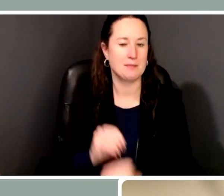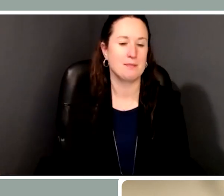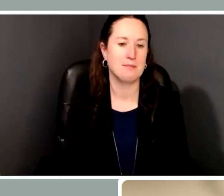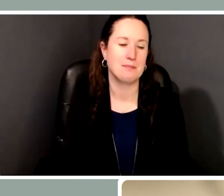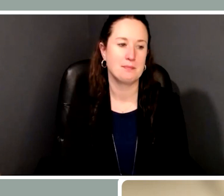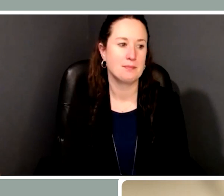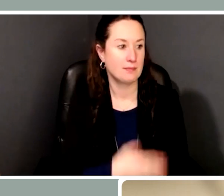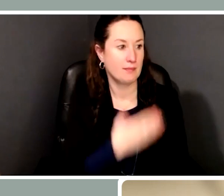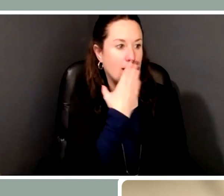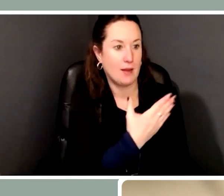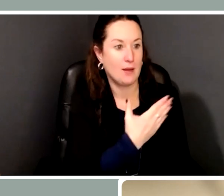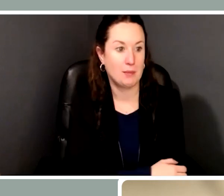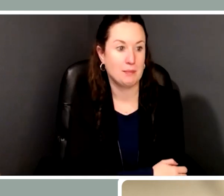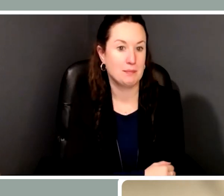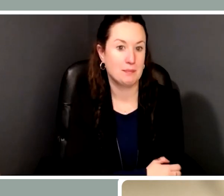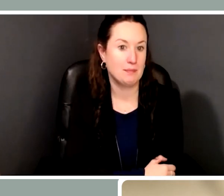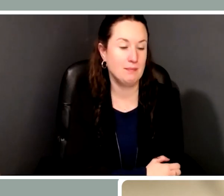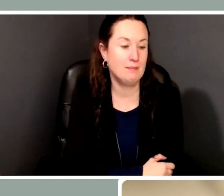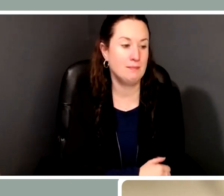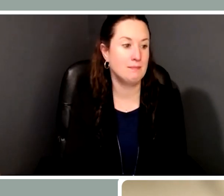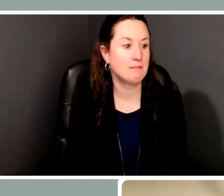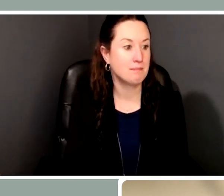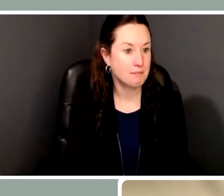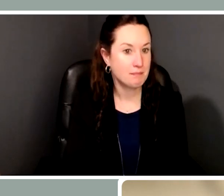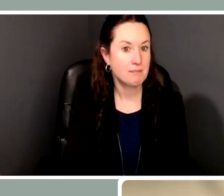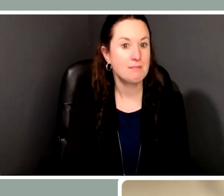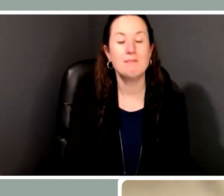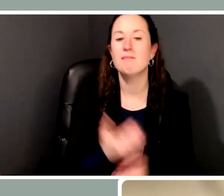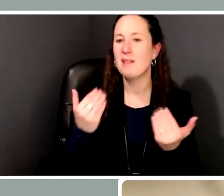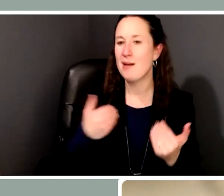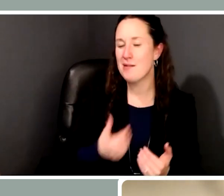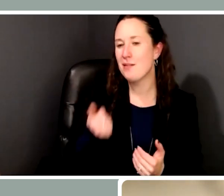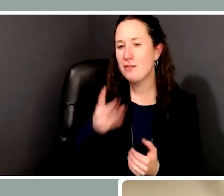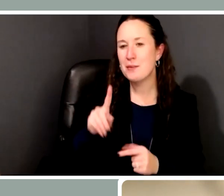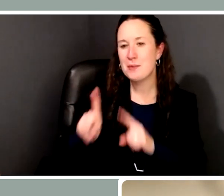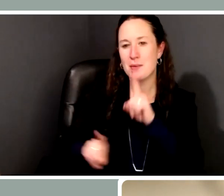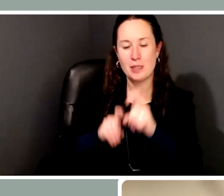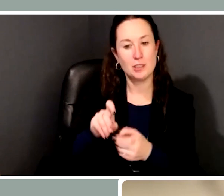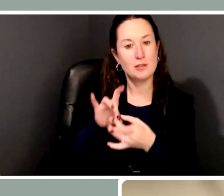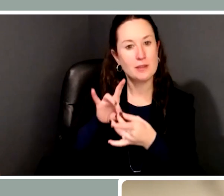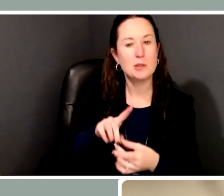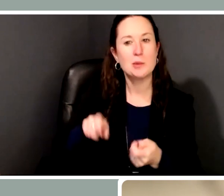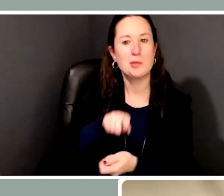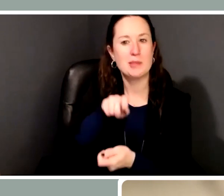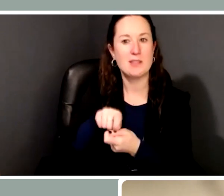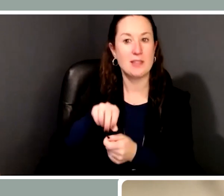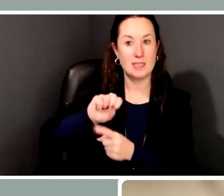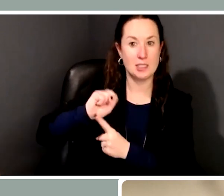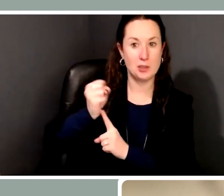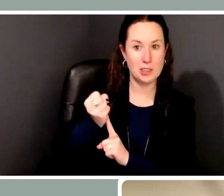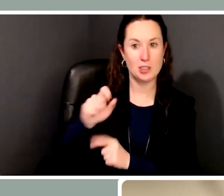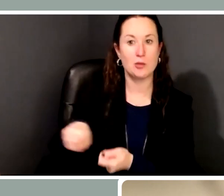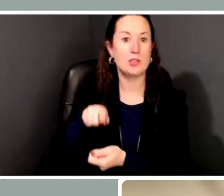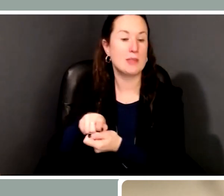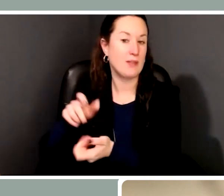you. So I'm going to ask a couple of questions about specific situations or